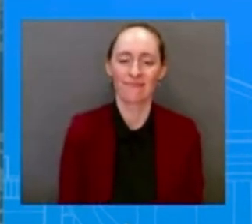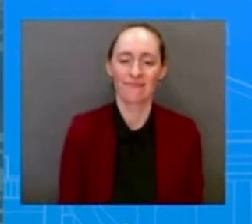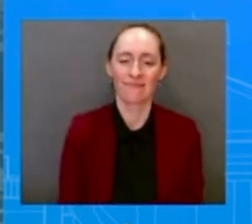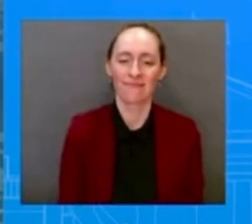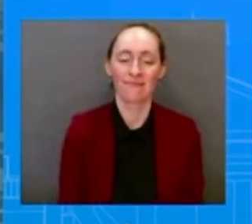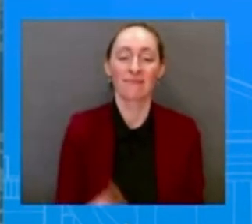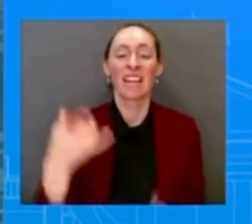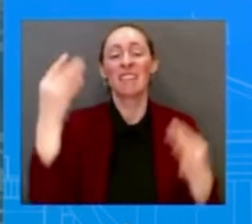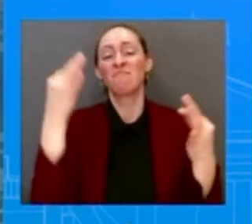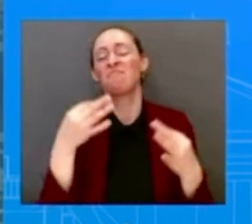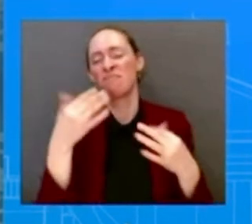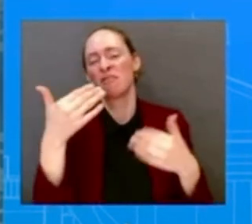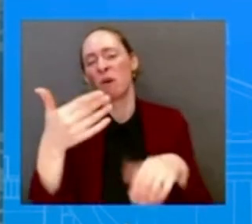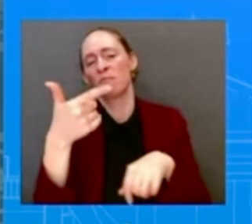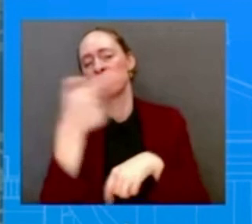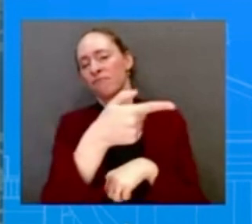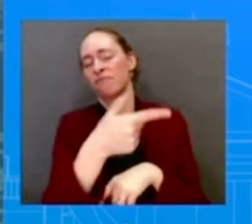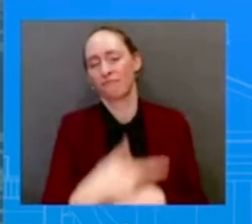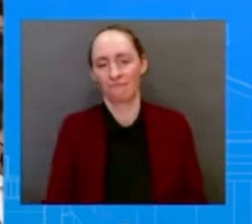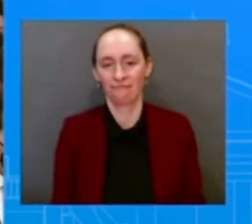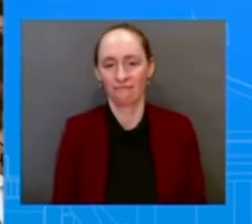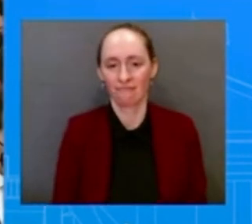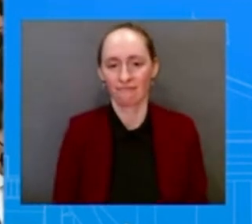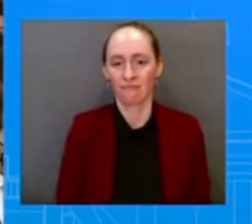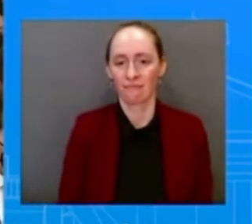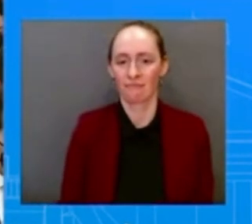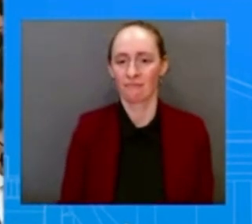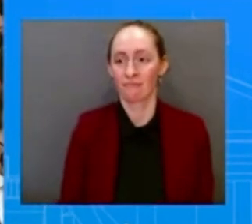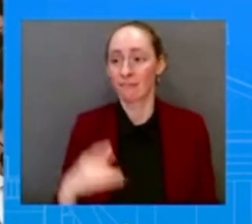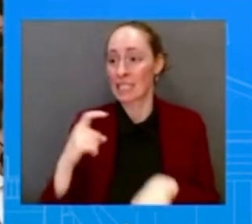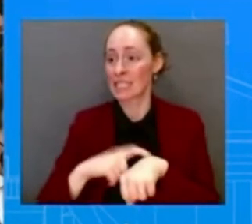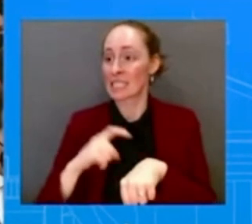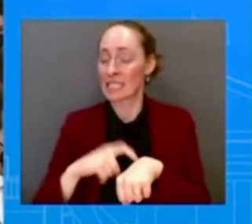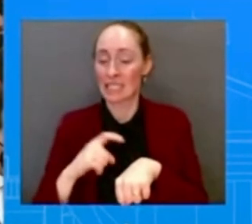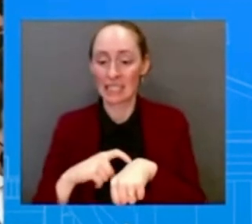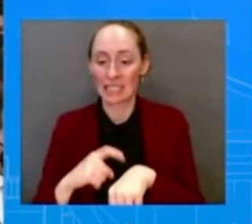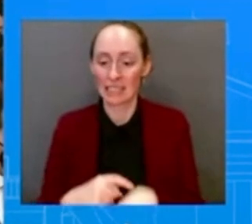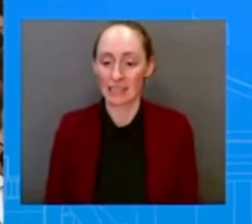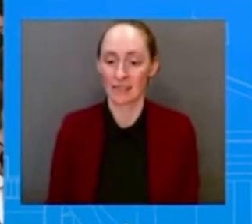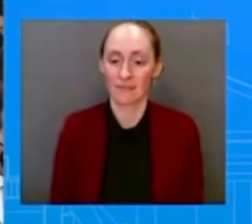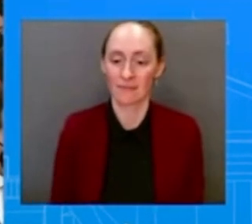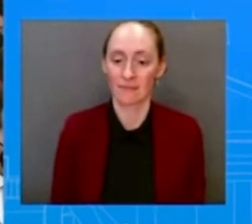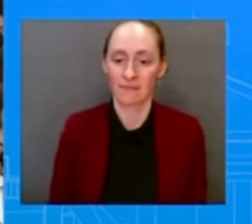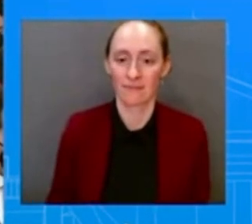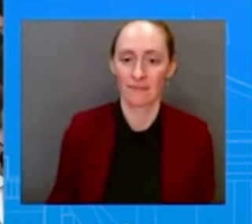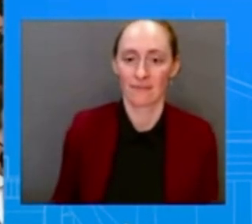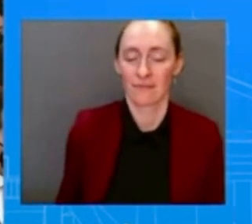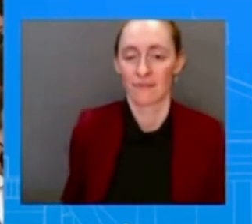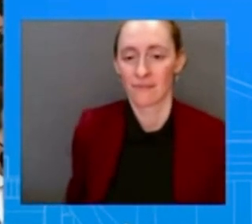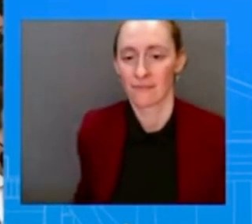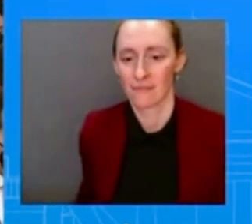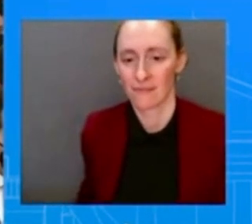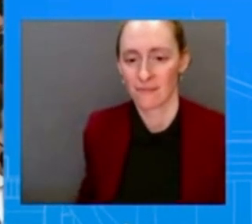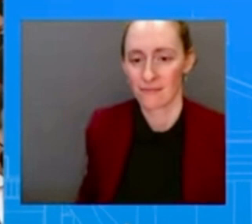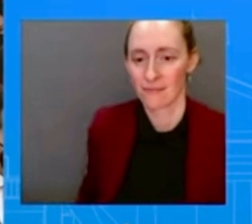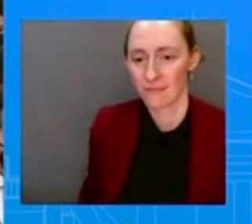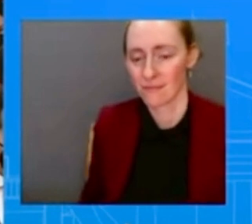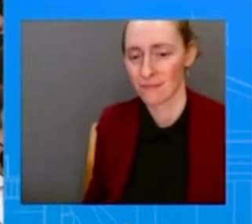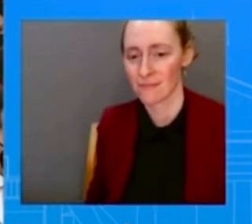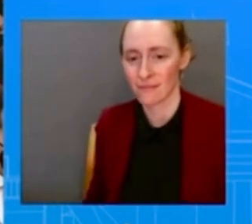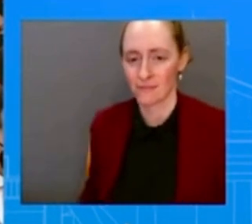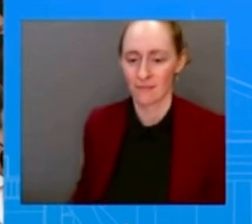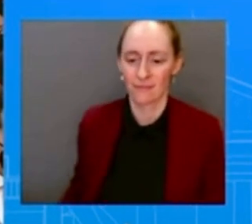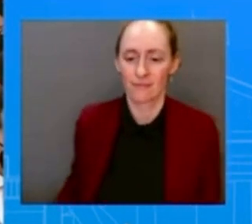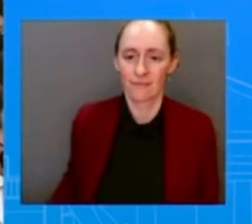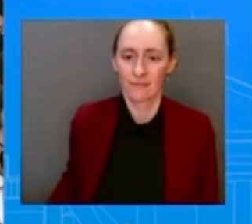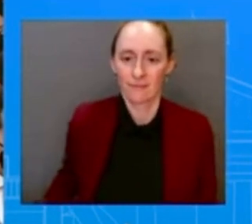question. Running out of time. From the White House podium, do you have a message for whoever is responsible for this aircraft,